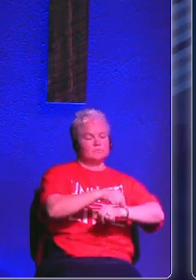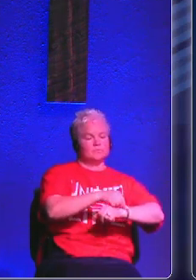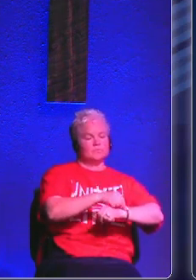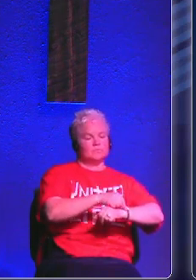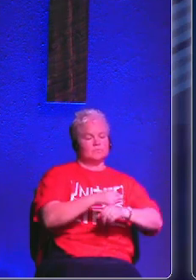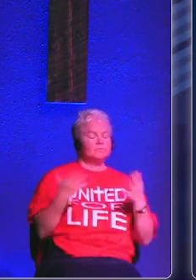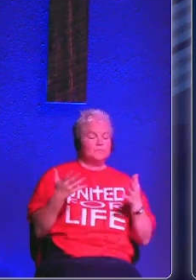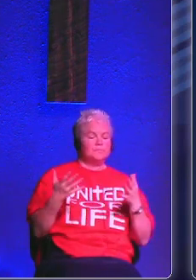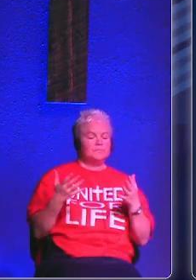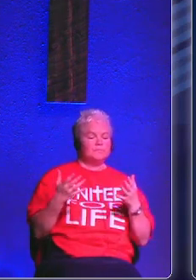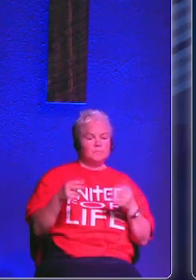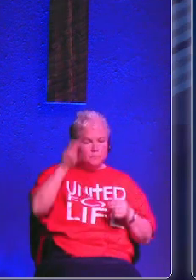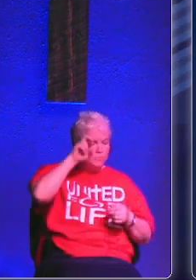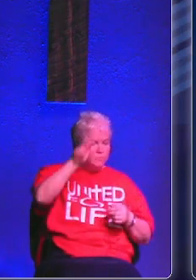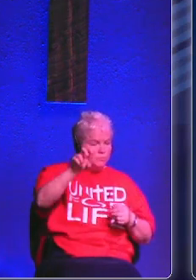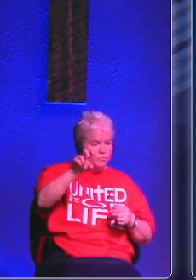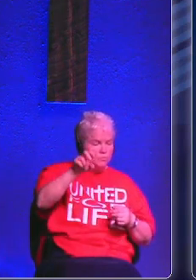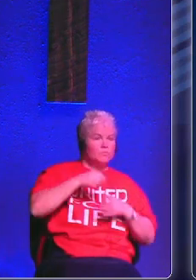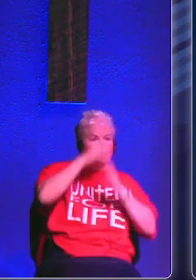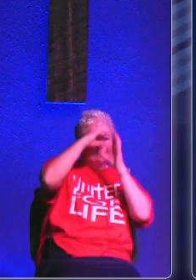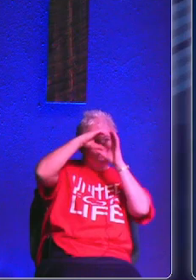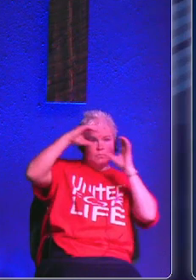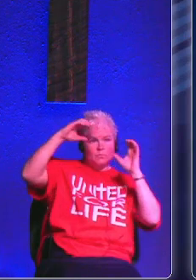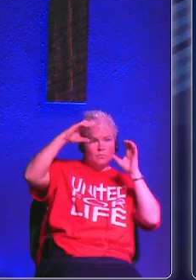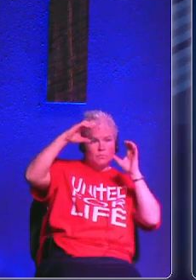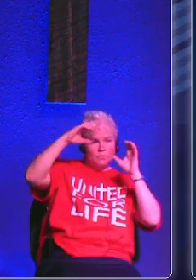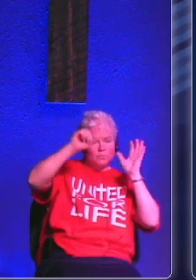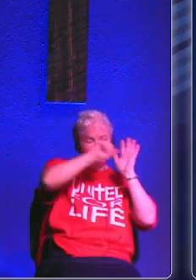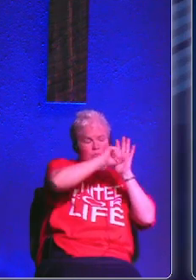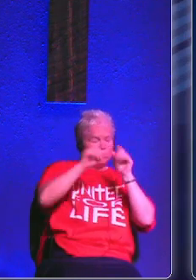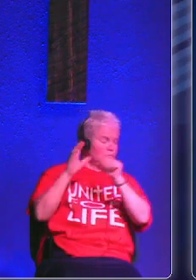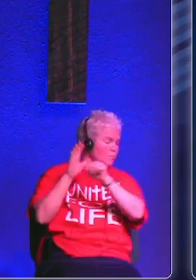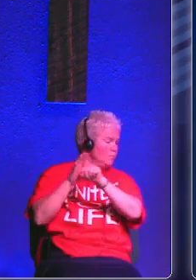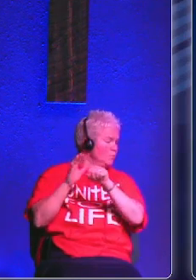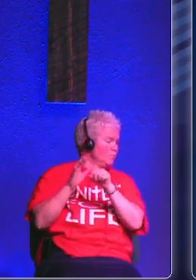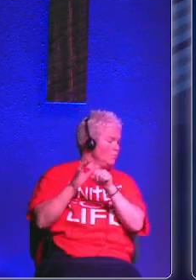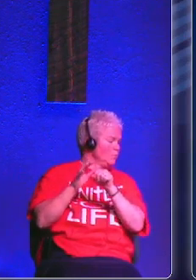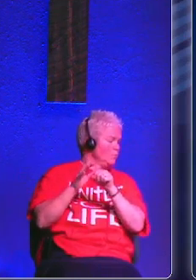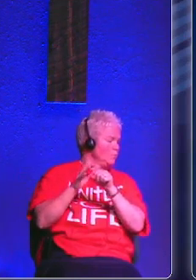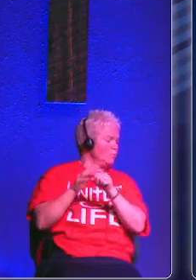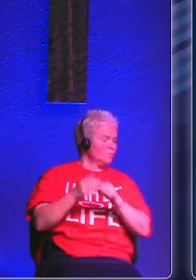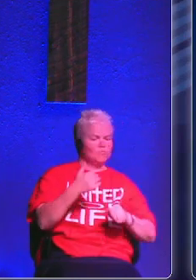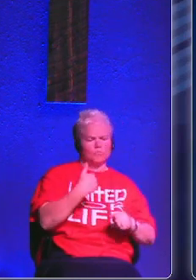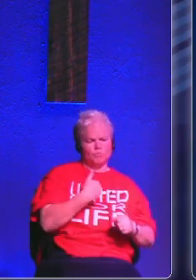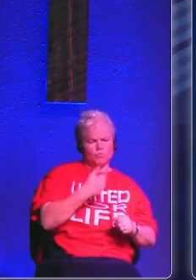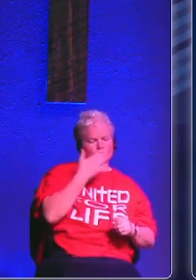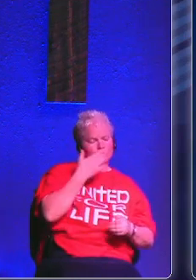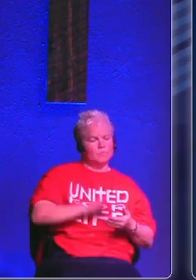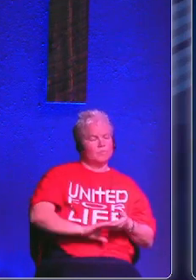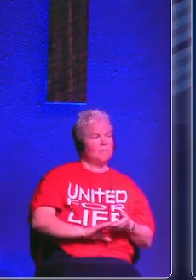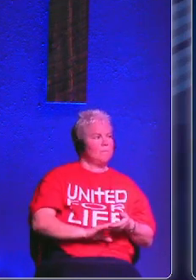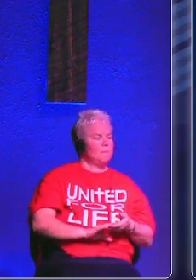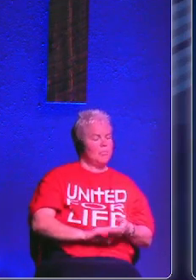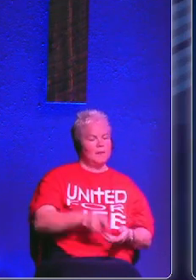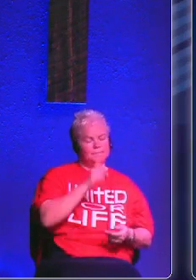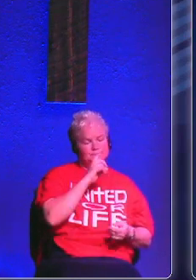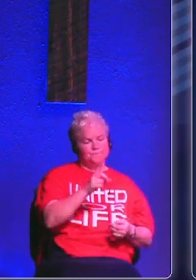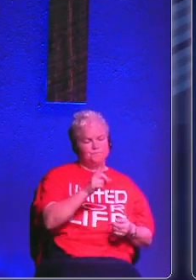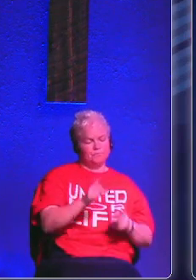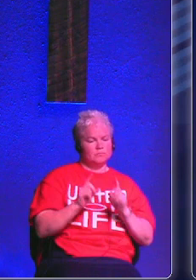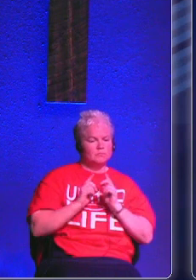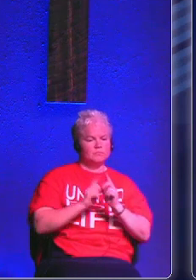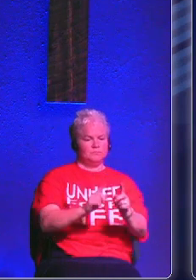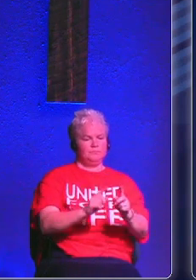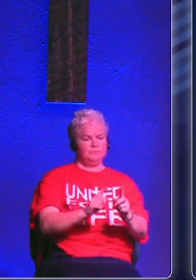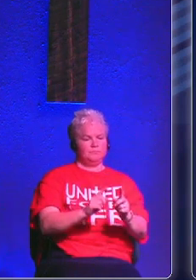and energy and focus and, yes, sacrifice. And it's not to our detriment. See, when we're truly